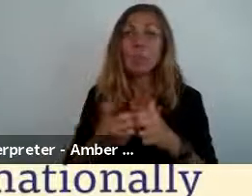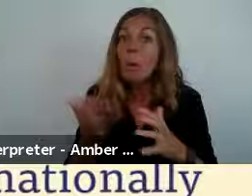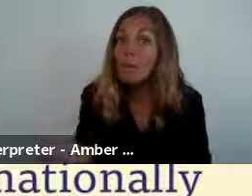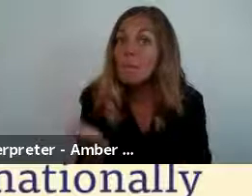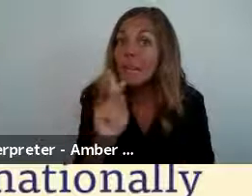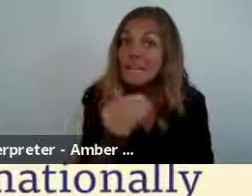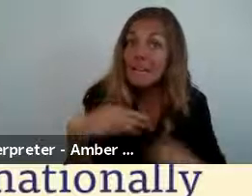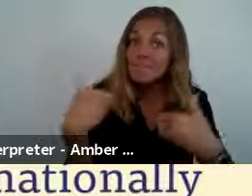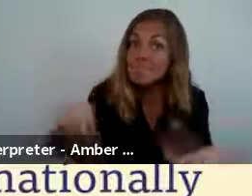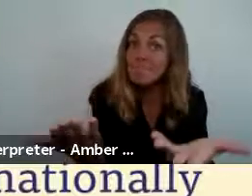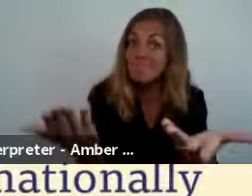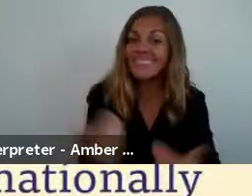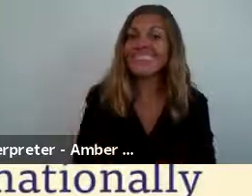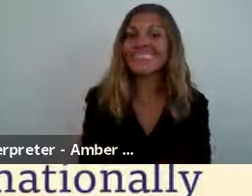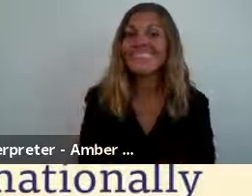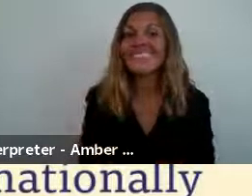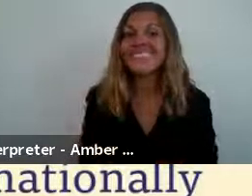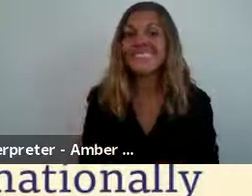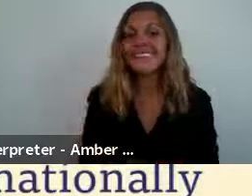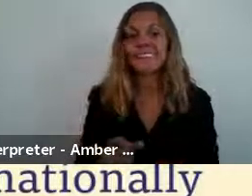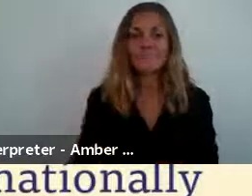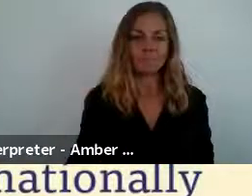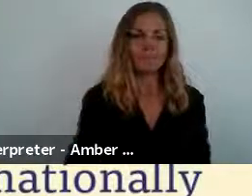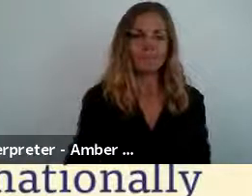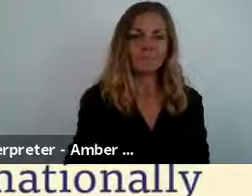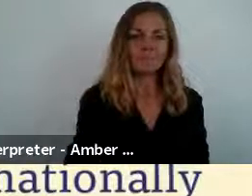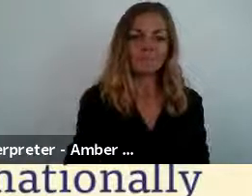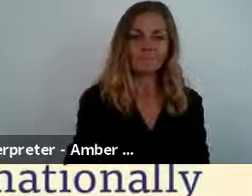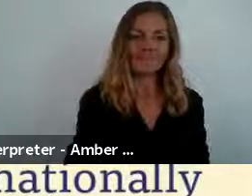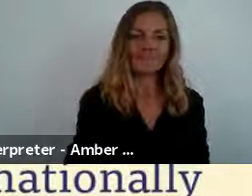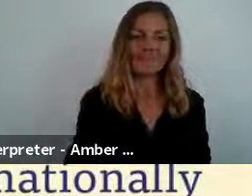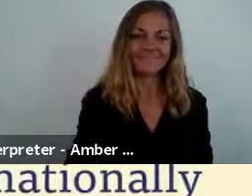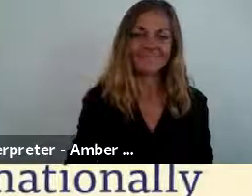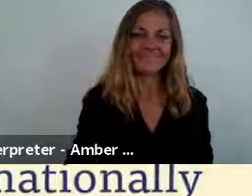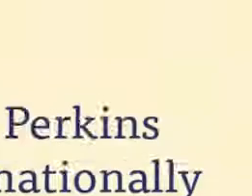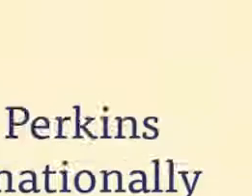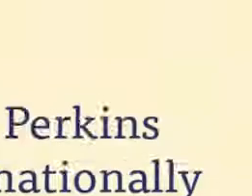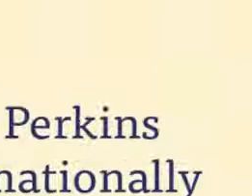to take your part away, go to it. Thank you.